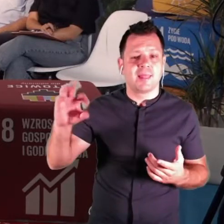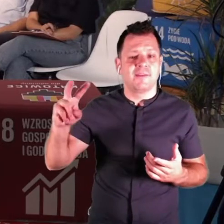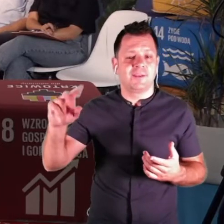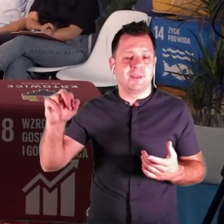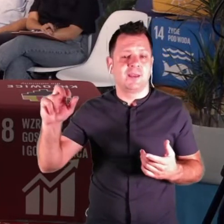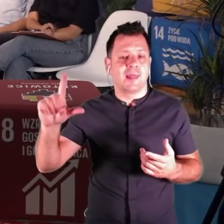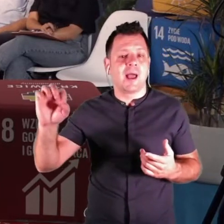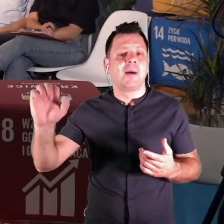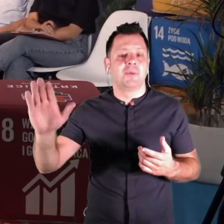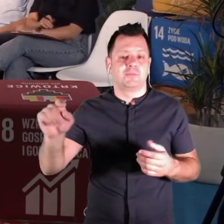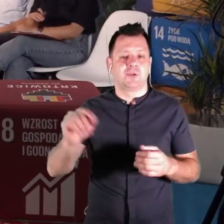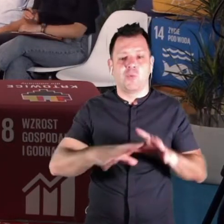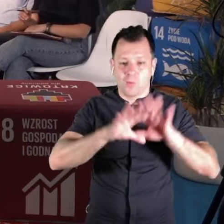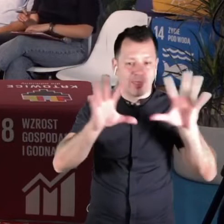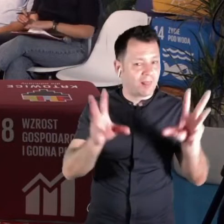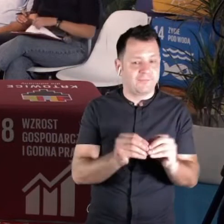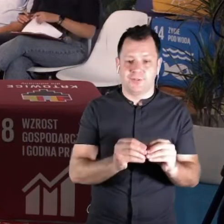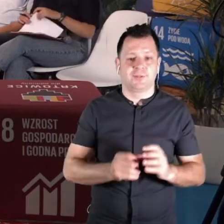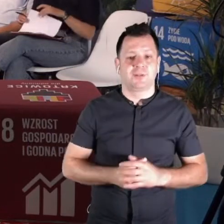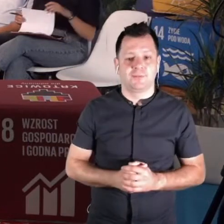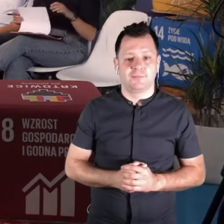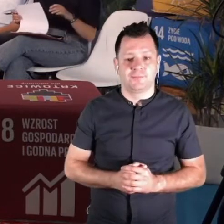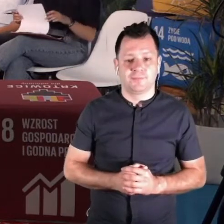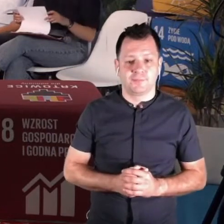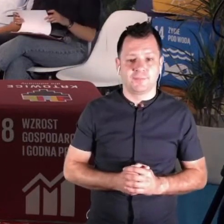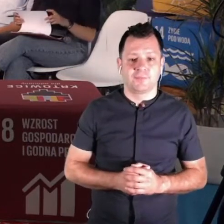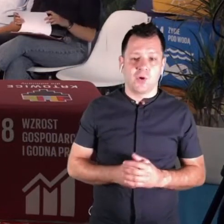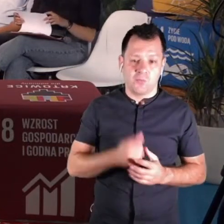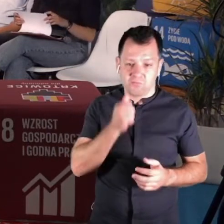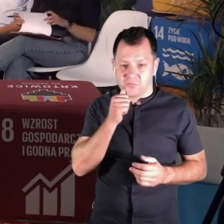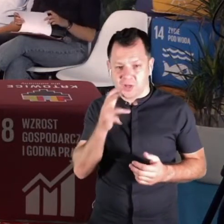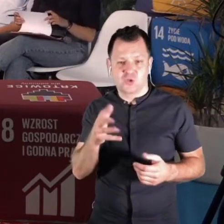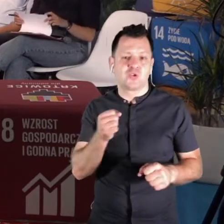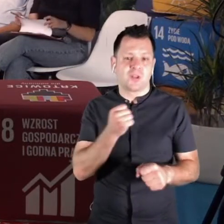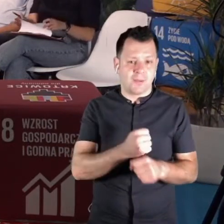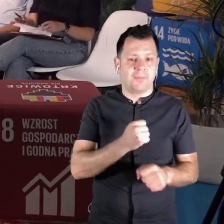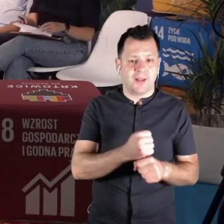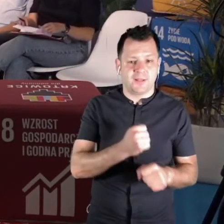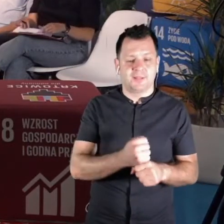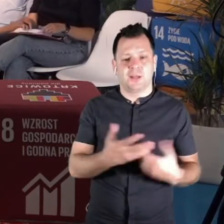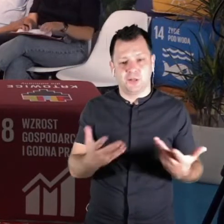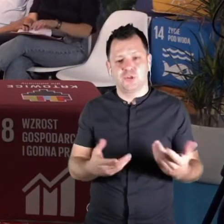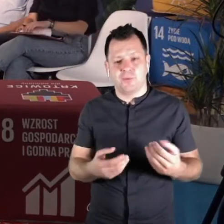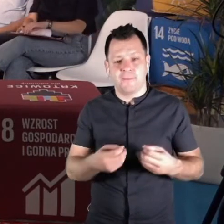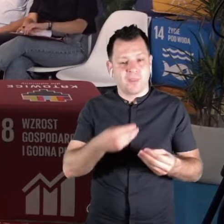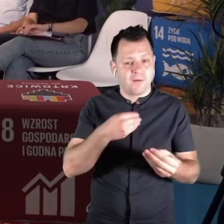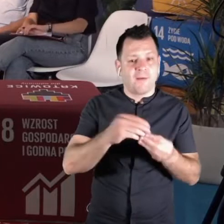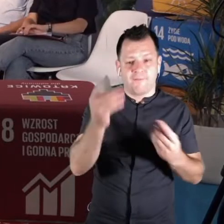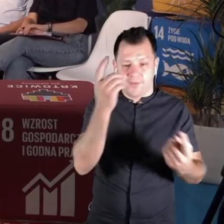We really think that if in our daily jobs we start to think more about users, we start to create